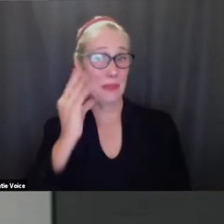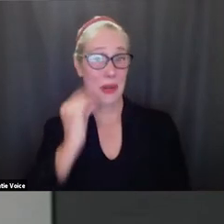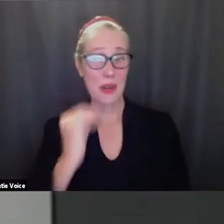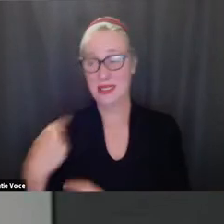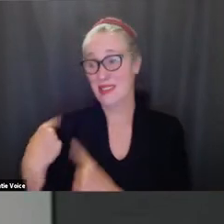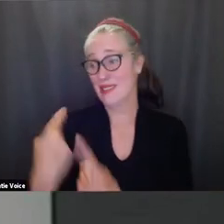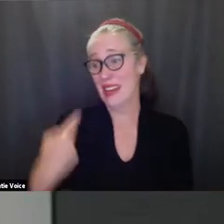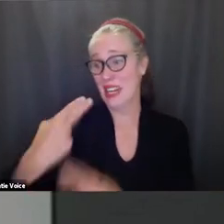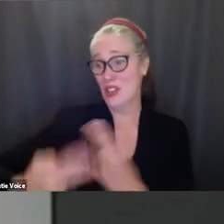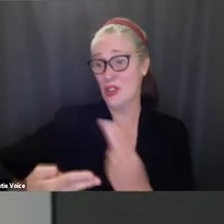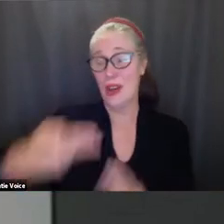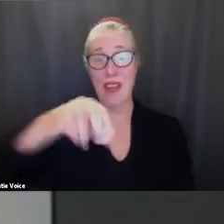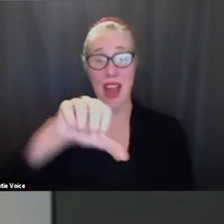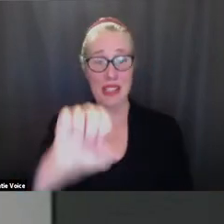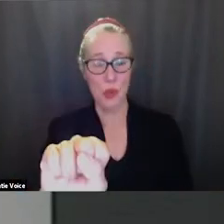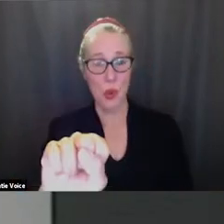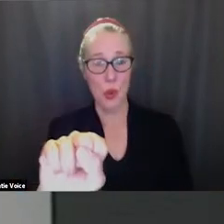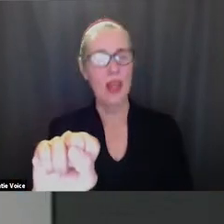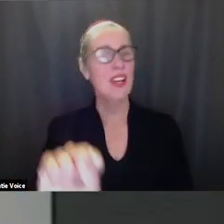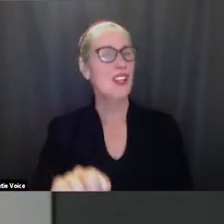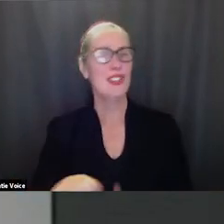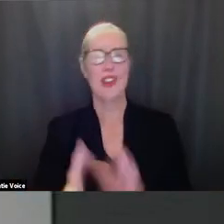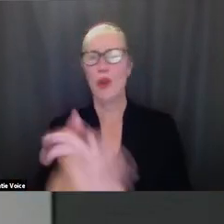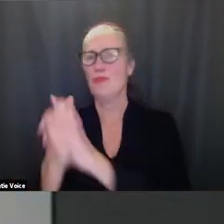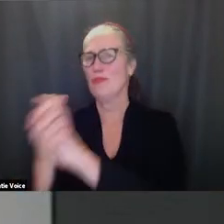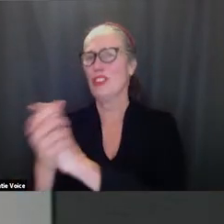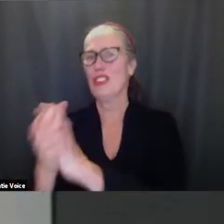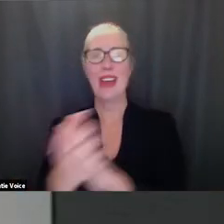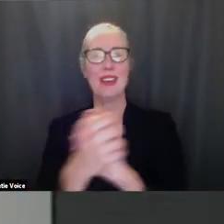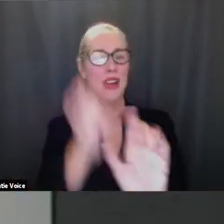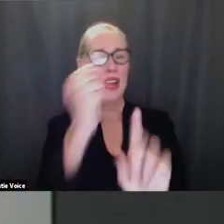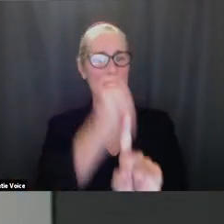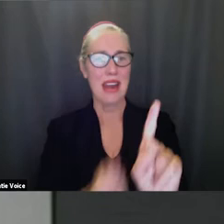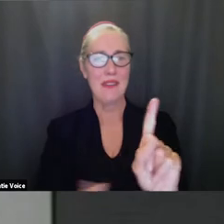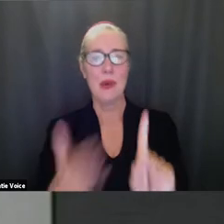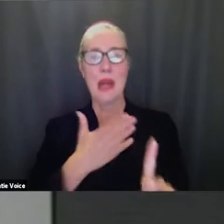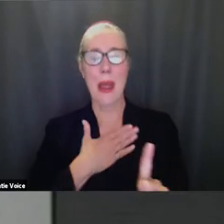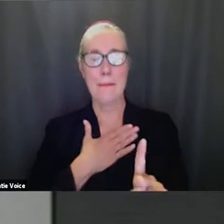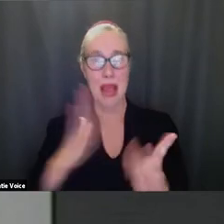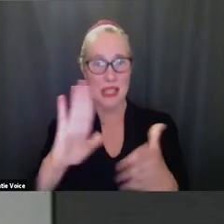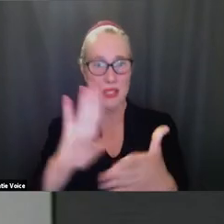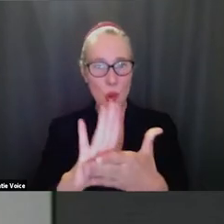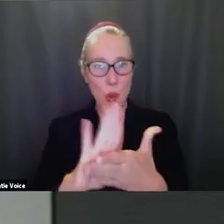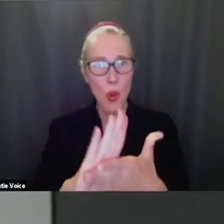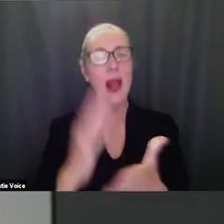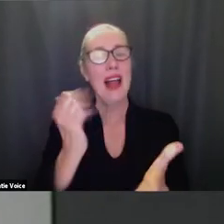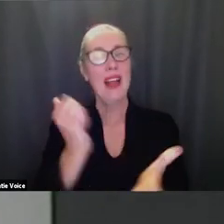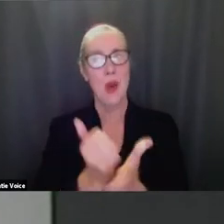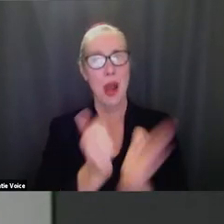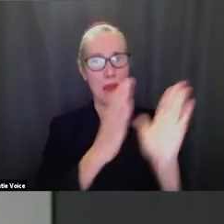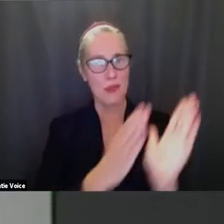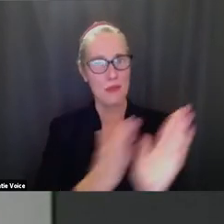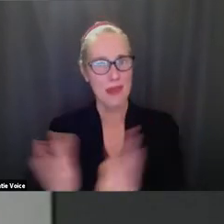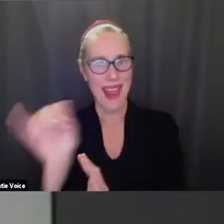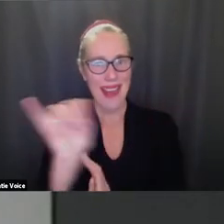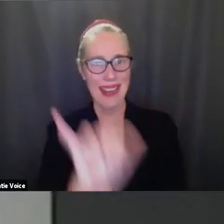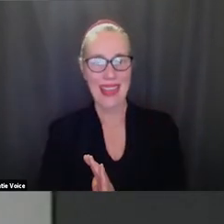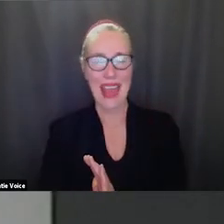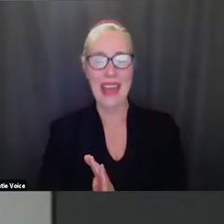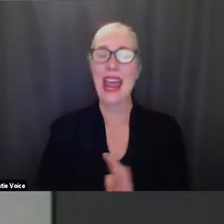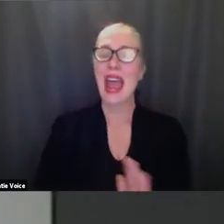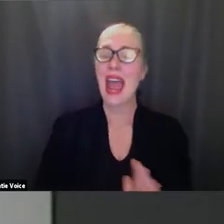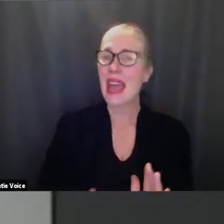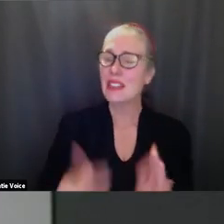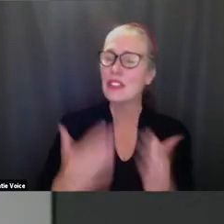so shout out to everyone at my school that helped plan that i also like to express my gratitude towards the